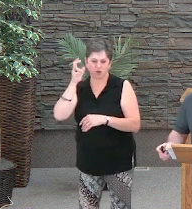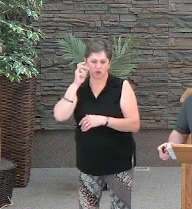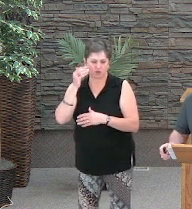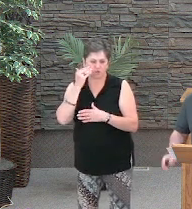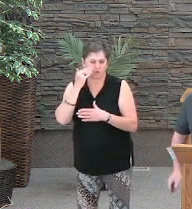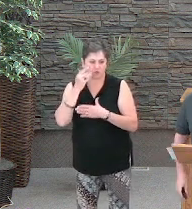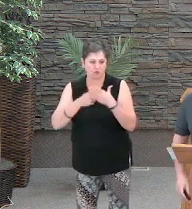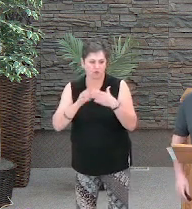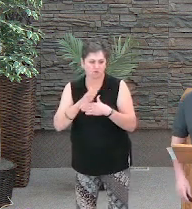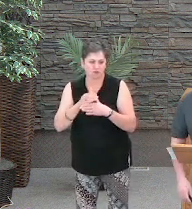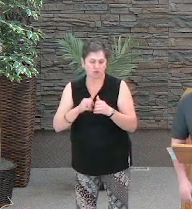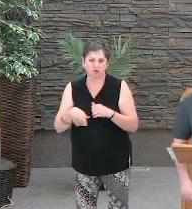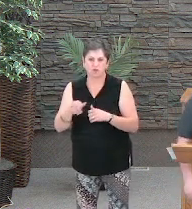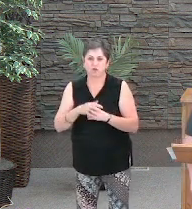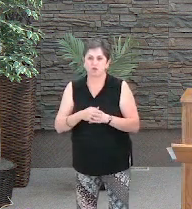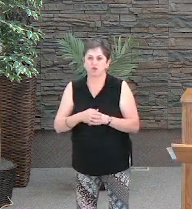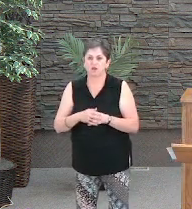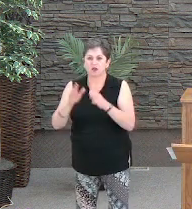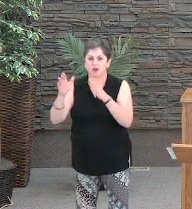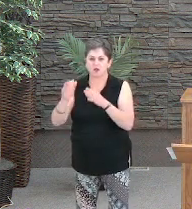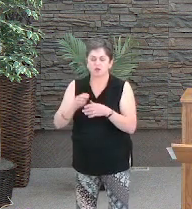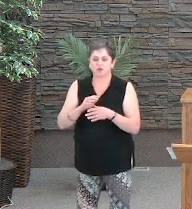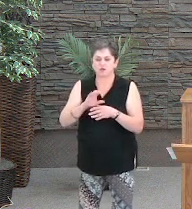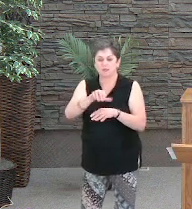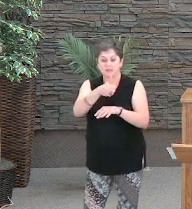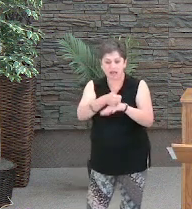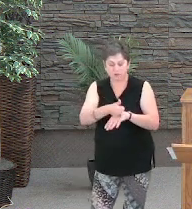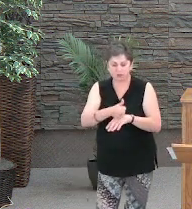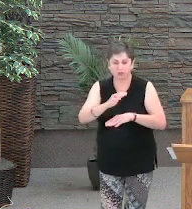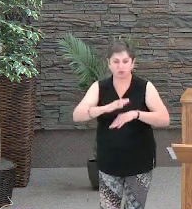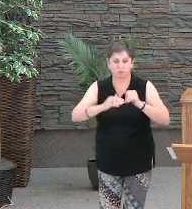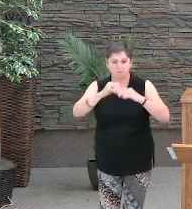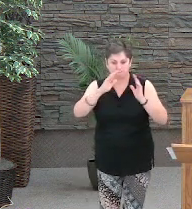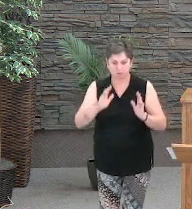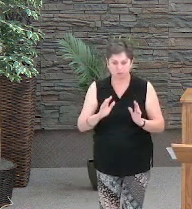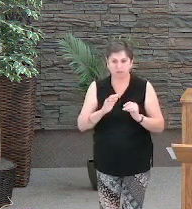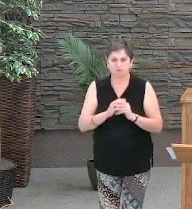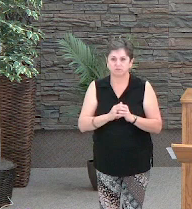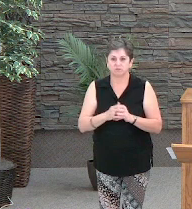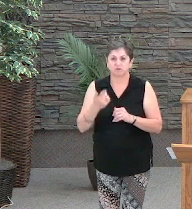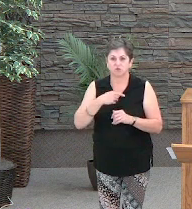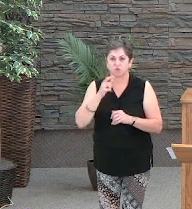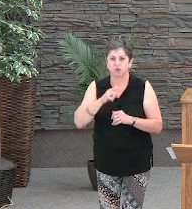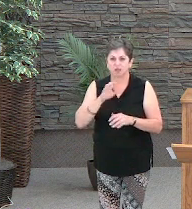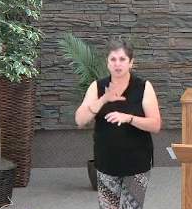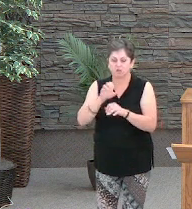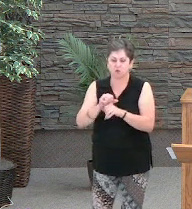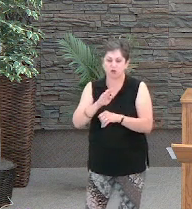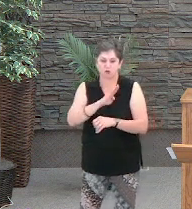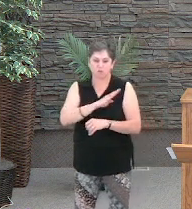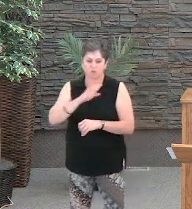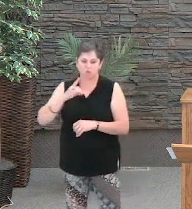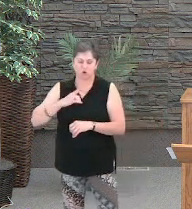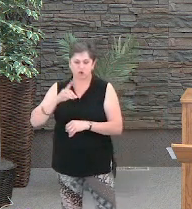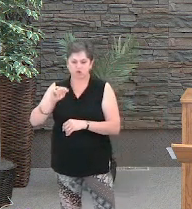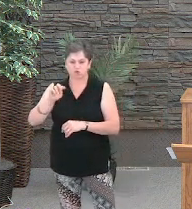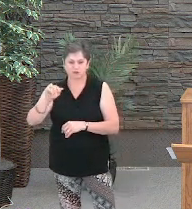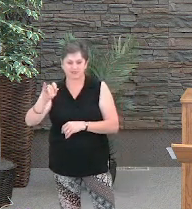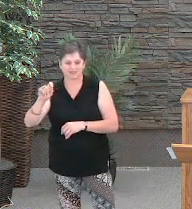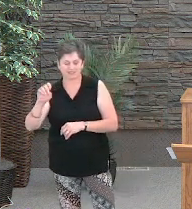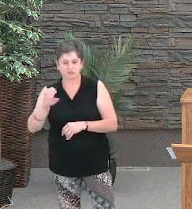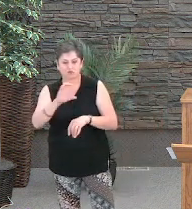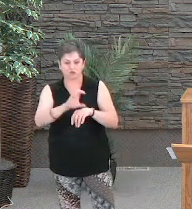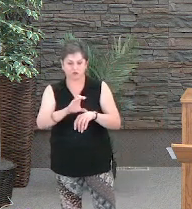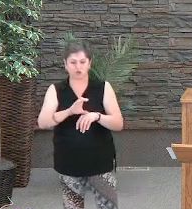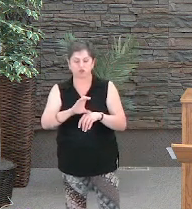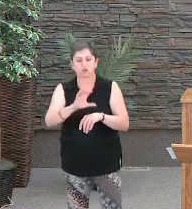about to share with you. To establish a building, we had to appoint a board of trustees. And so the church